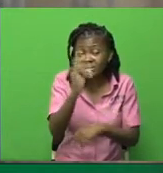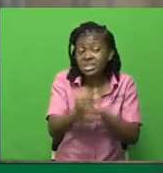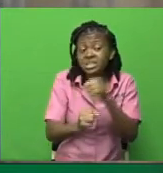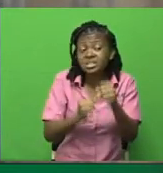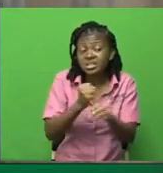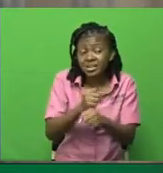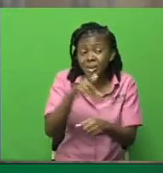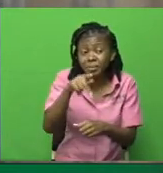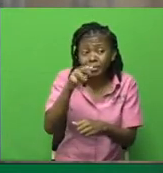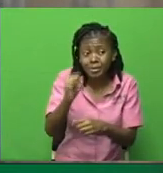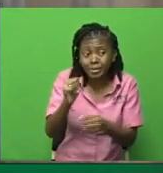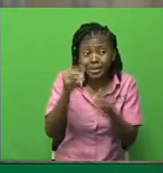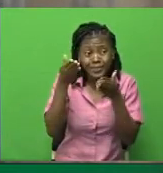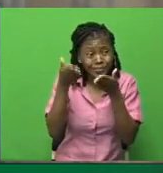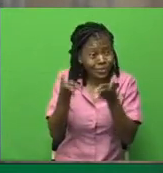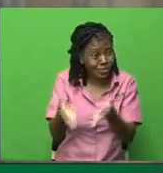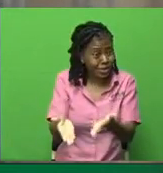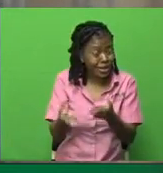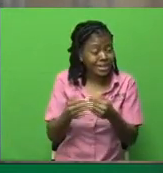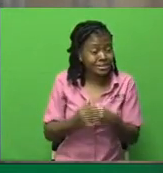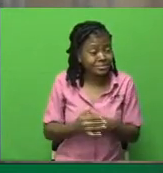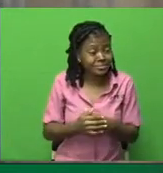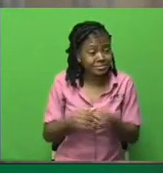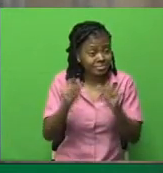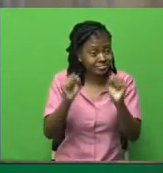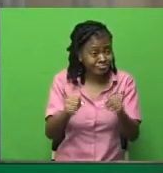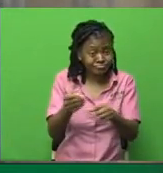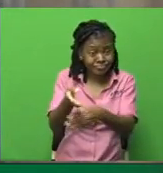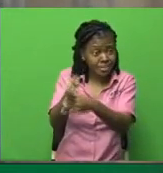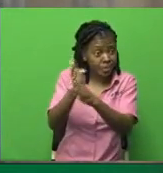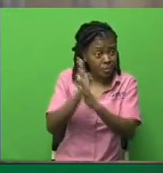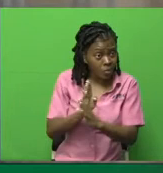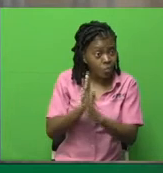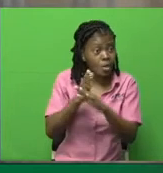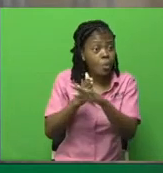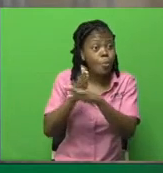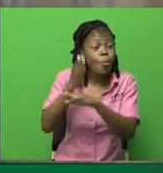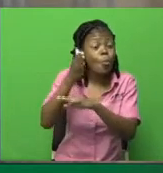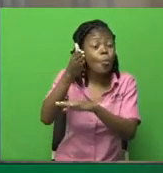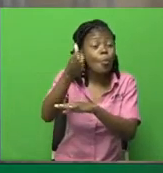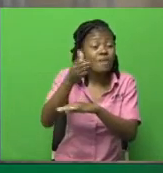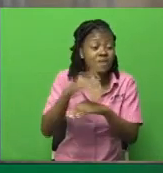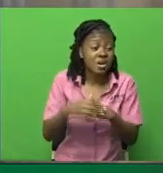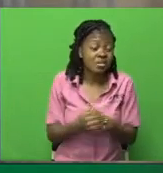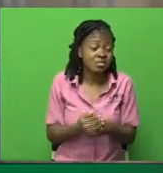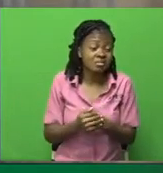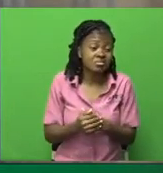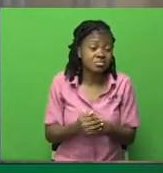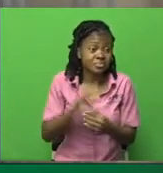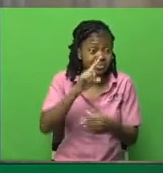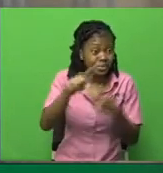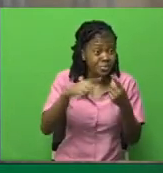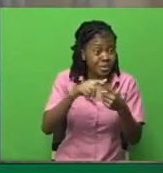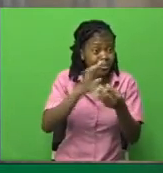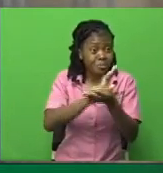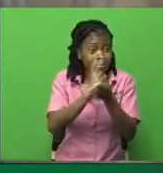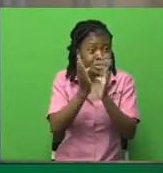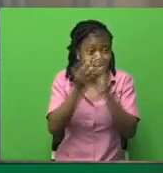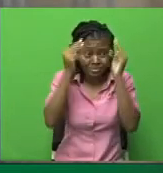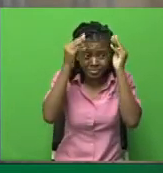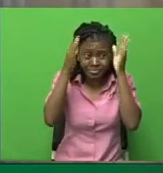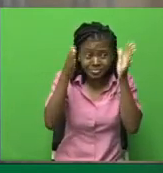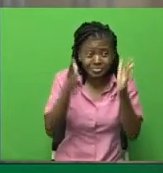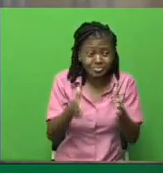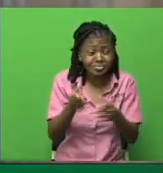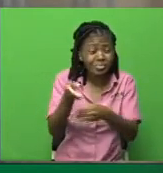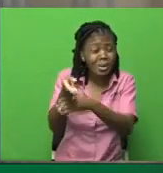overdraft facility was marked all and he crossed the limit when he became Ministry maxed out adversity and Sasuke